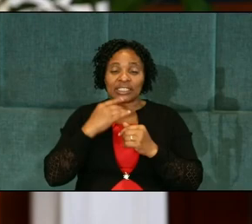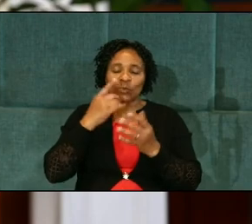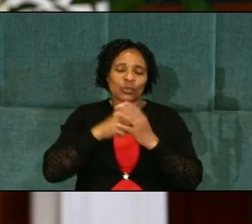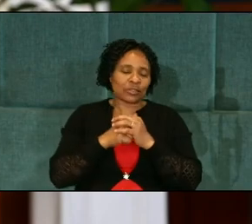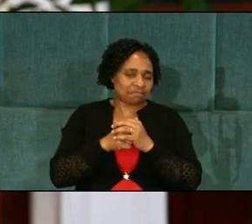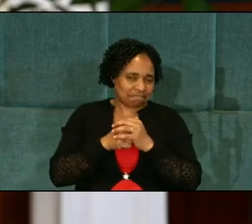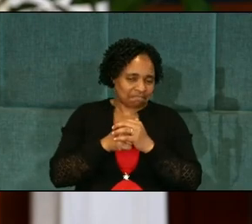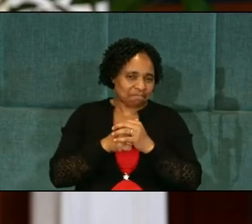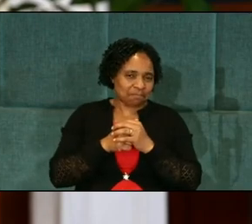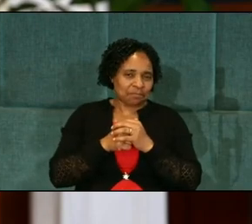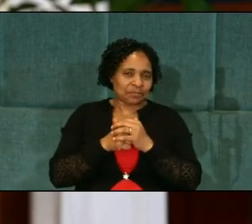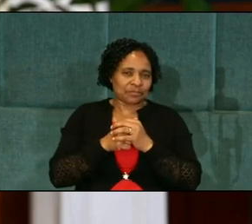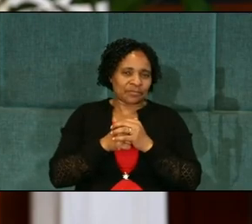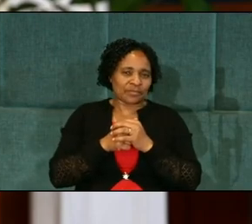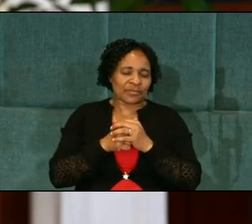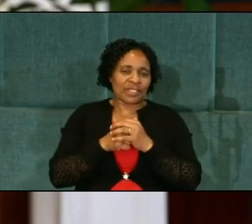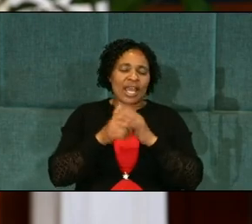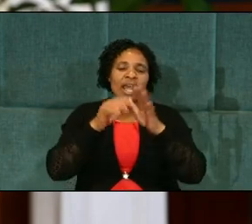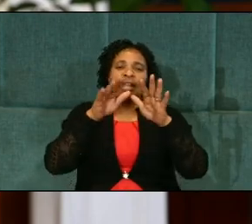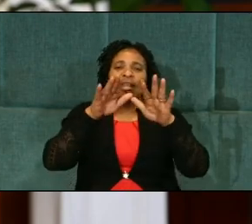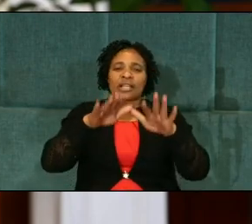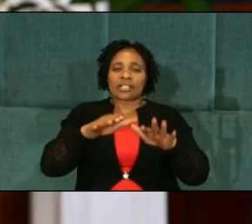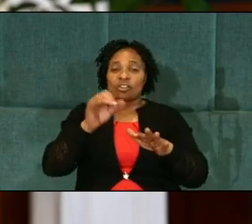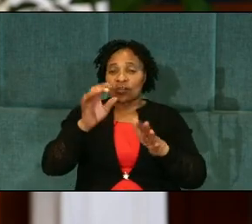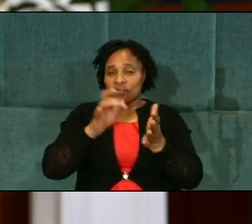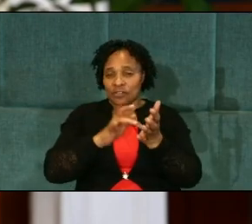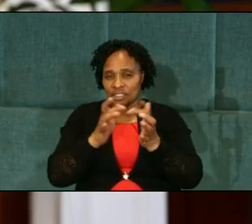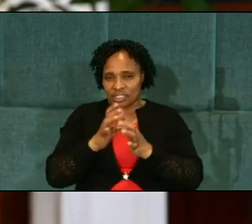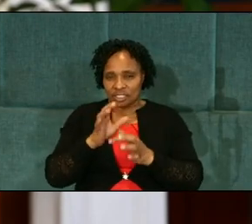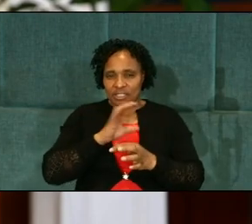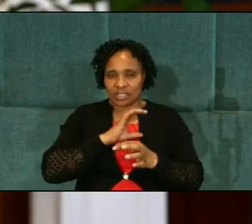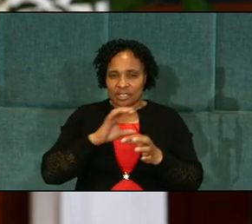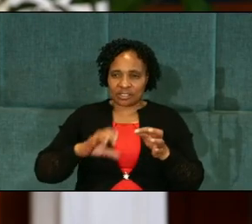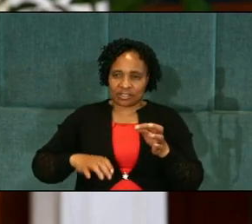She says, at the dedication of Jesus, baby Jesus,